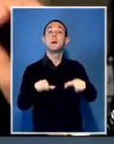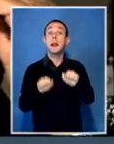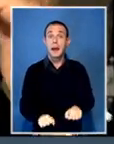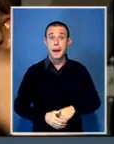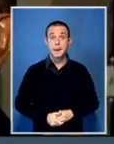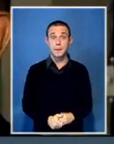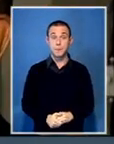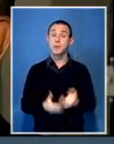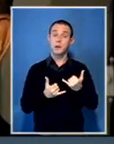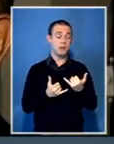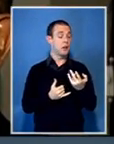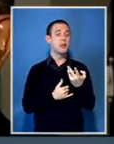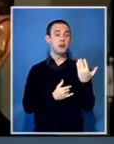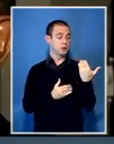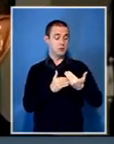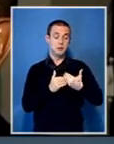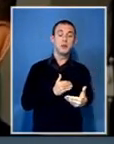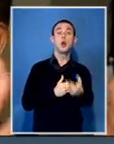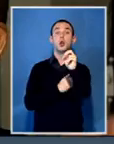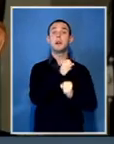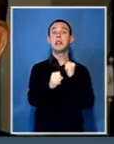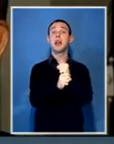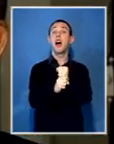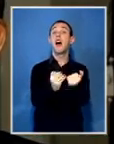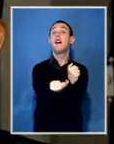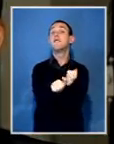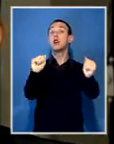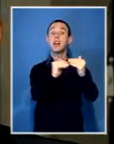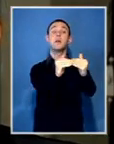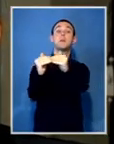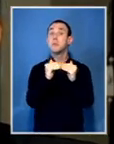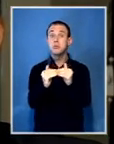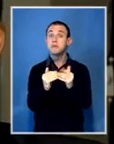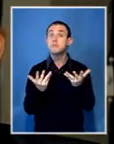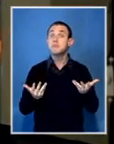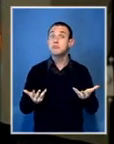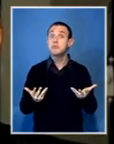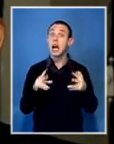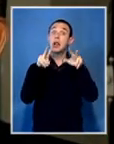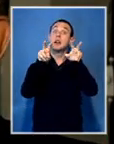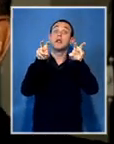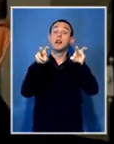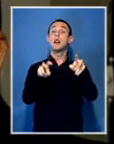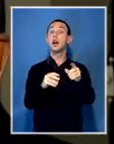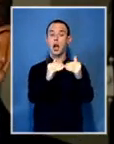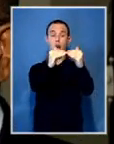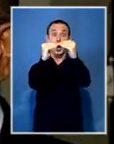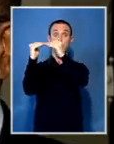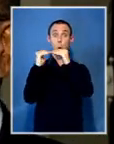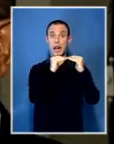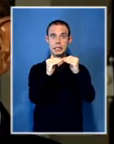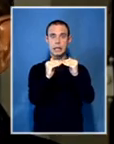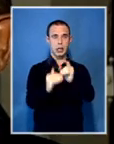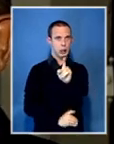next 20 years of freedom are not about unity only. They are about